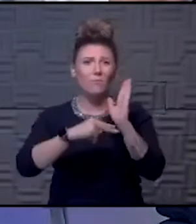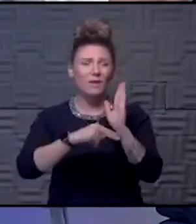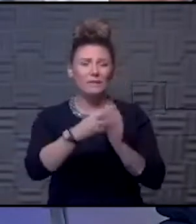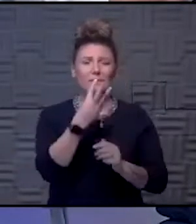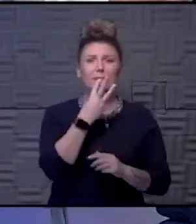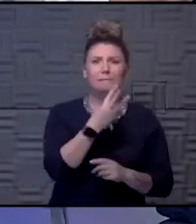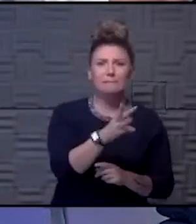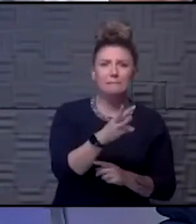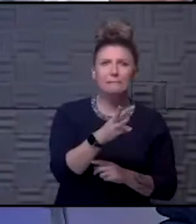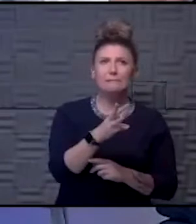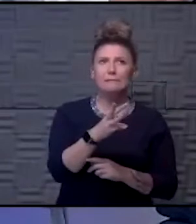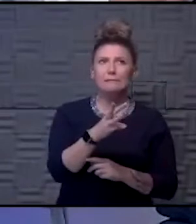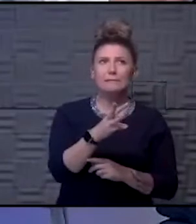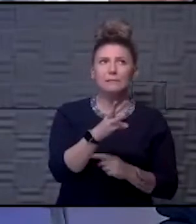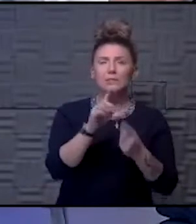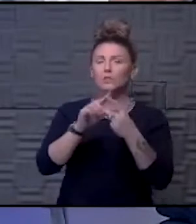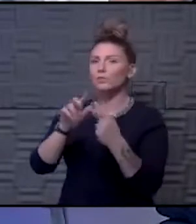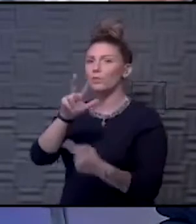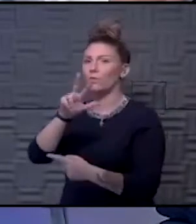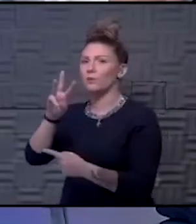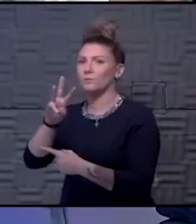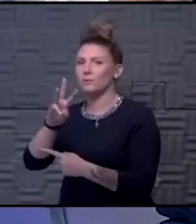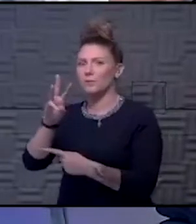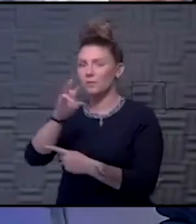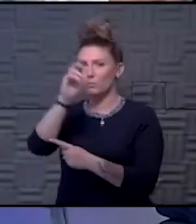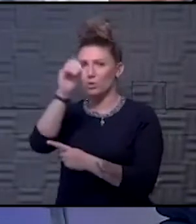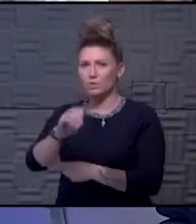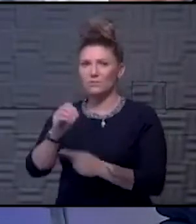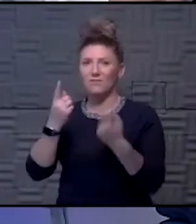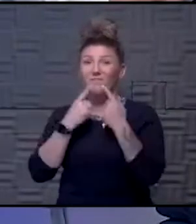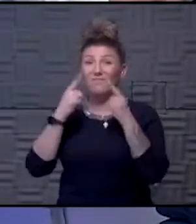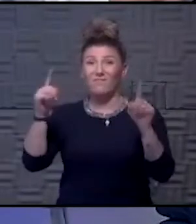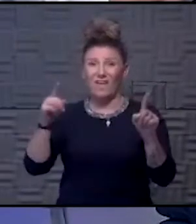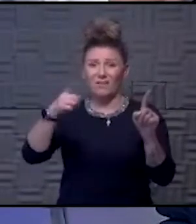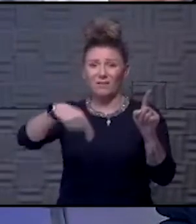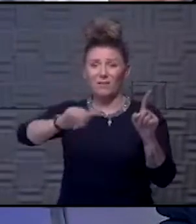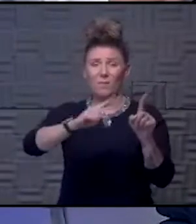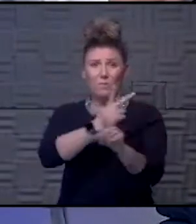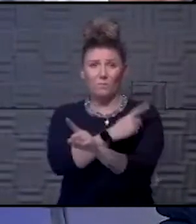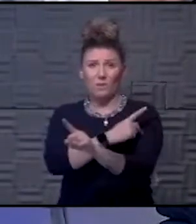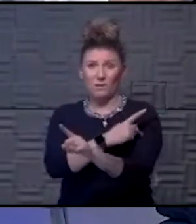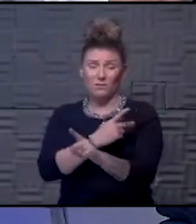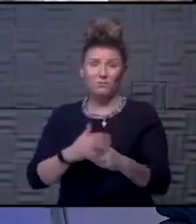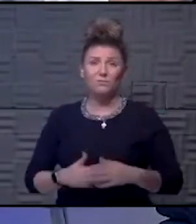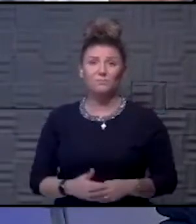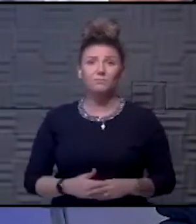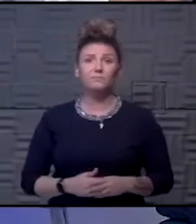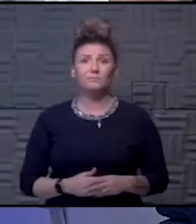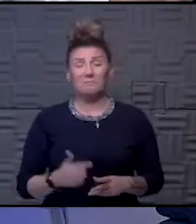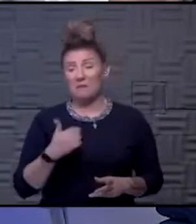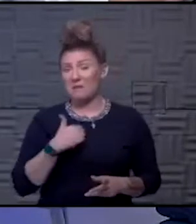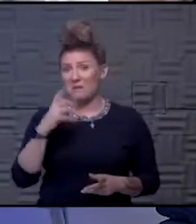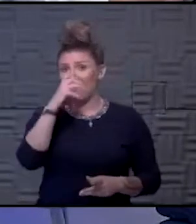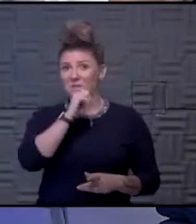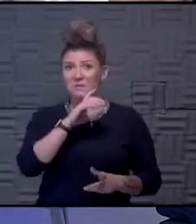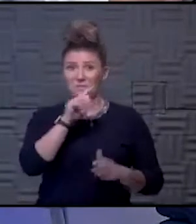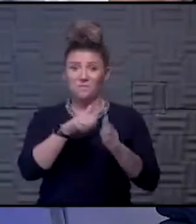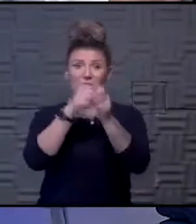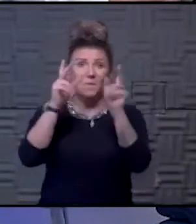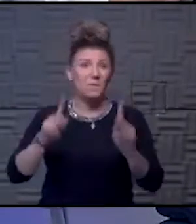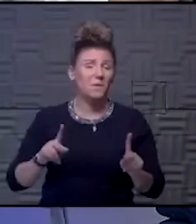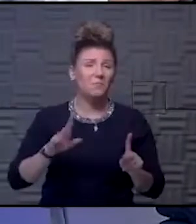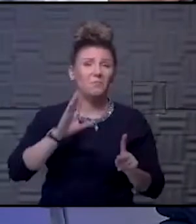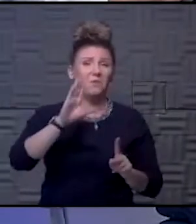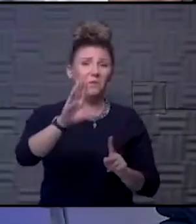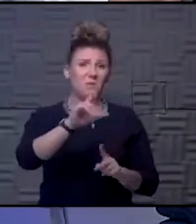36%, that it's only 16 to 36% effective in those patients. And I guess I would follow up on Susan's